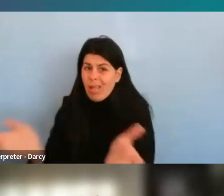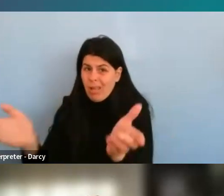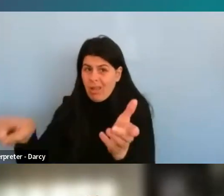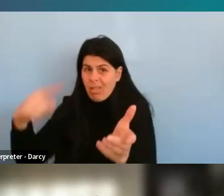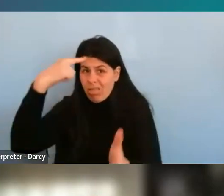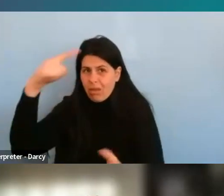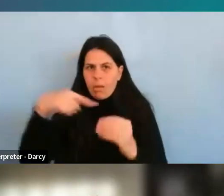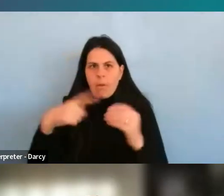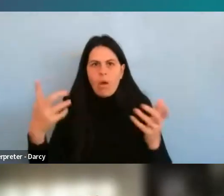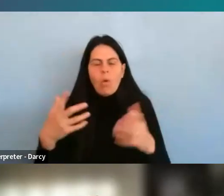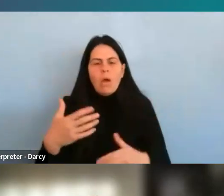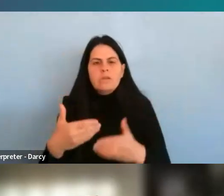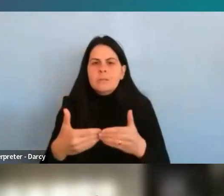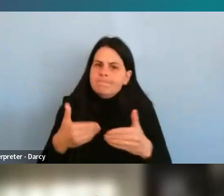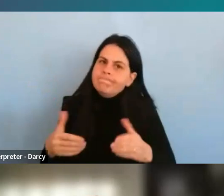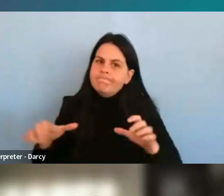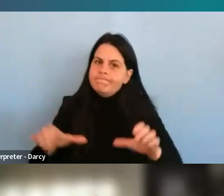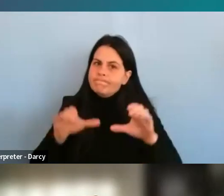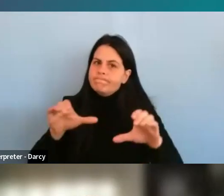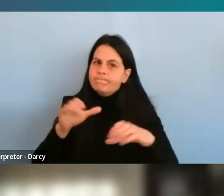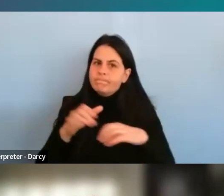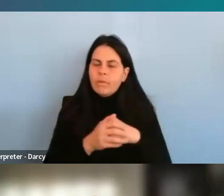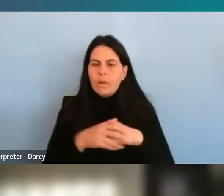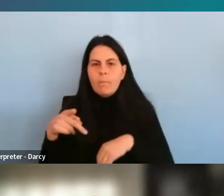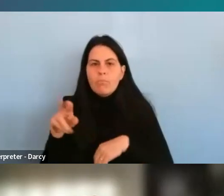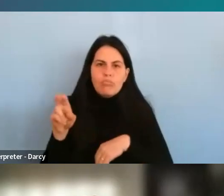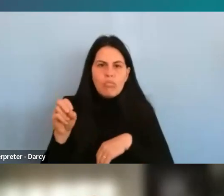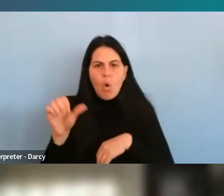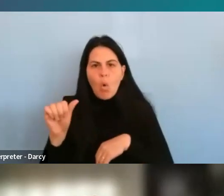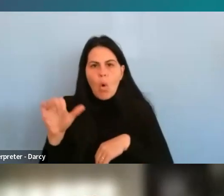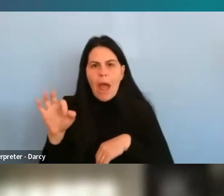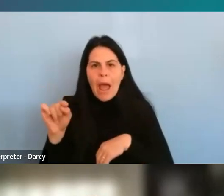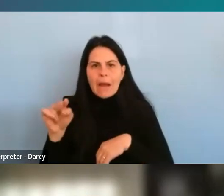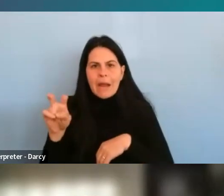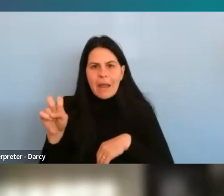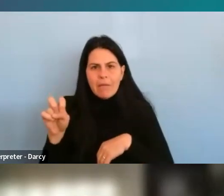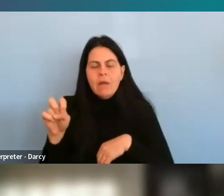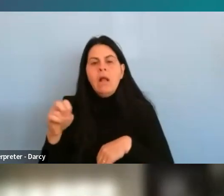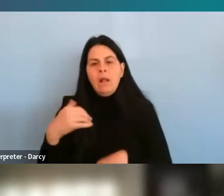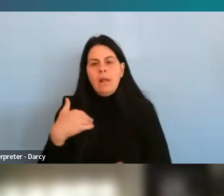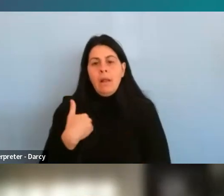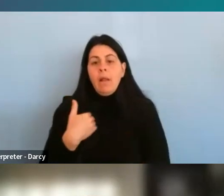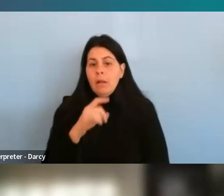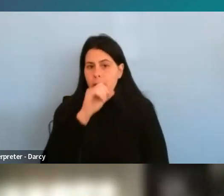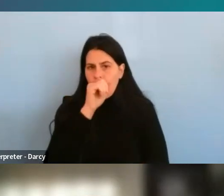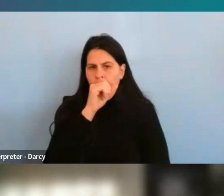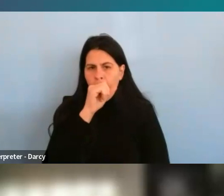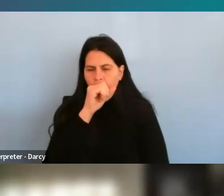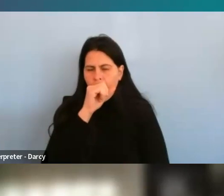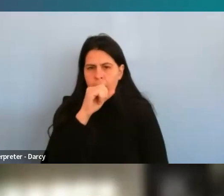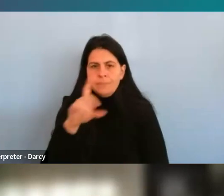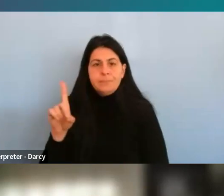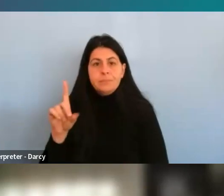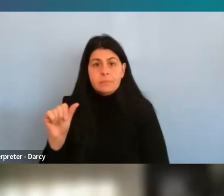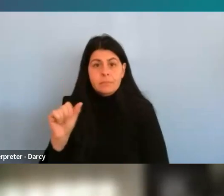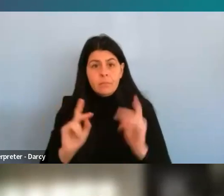the proactiveness of having, you know, disabled people and as a